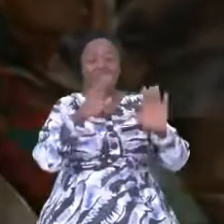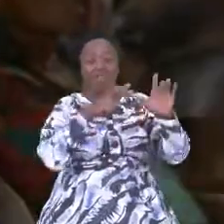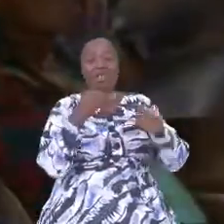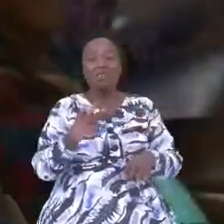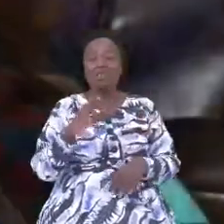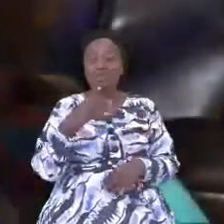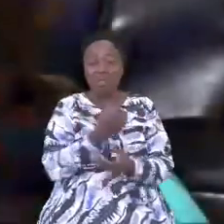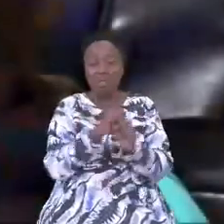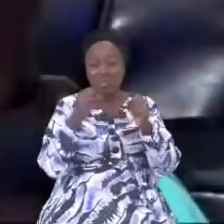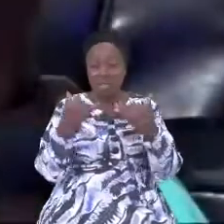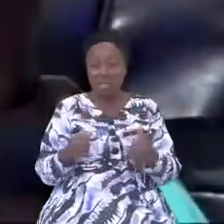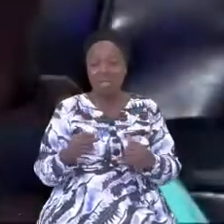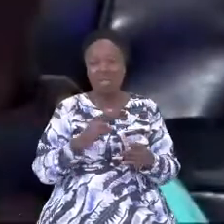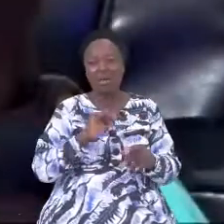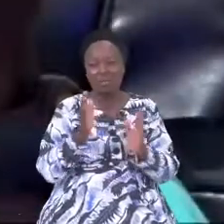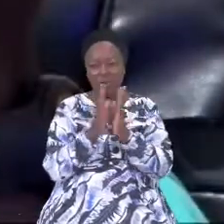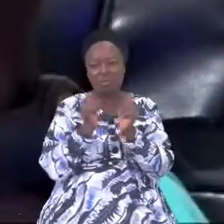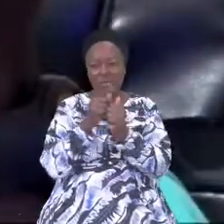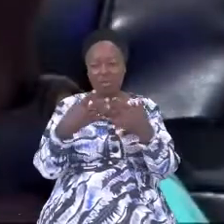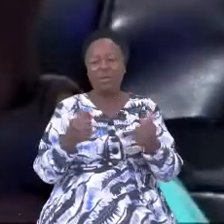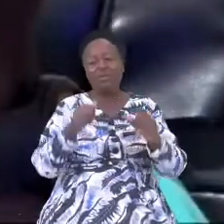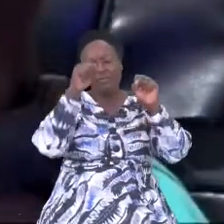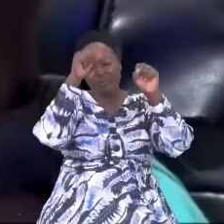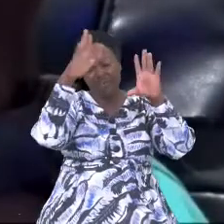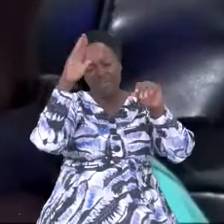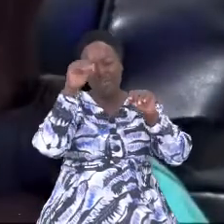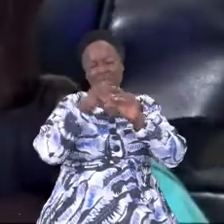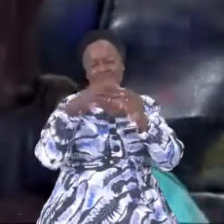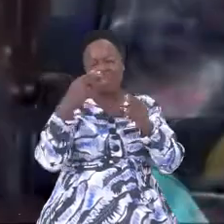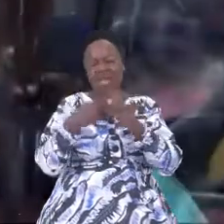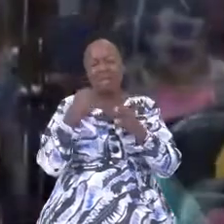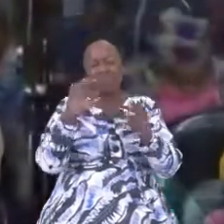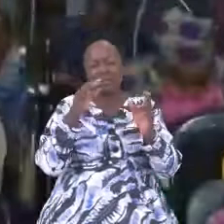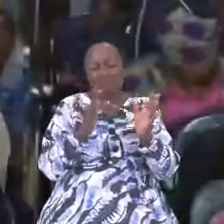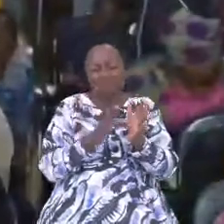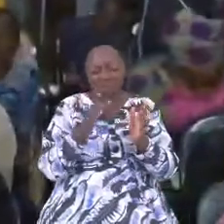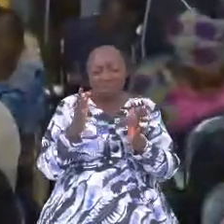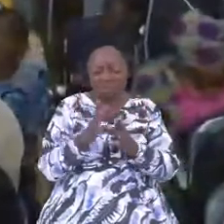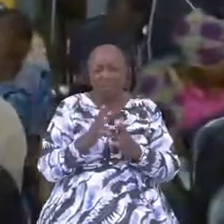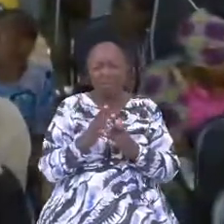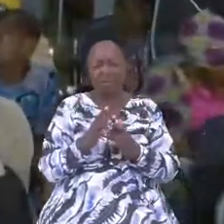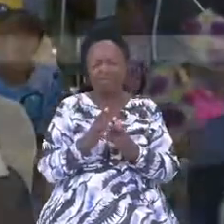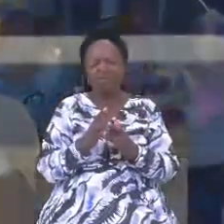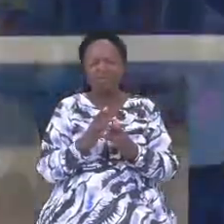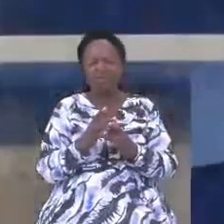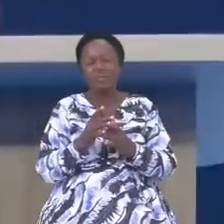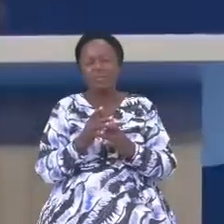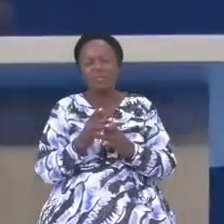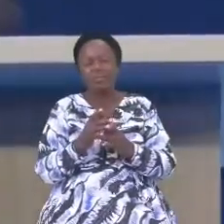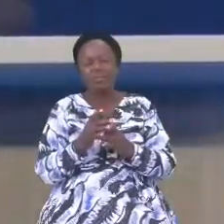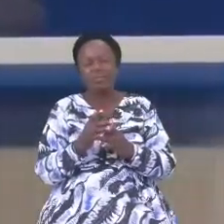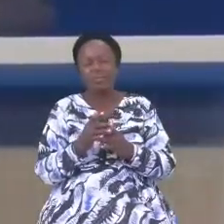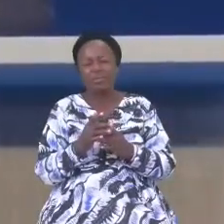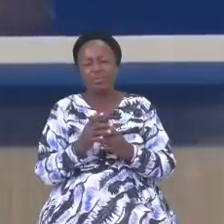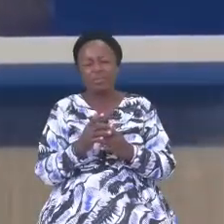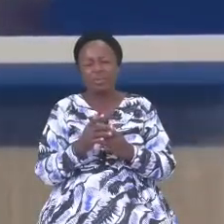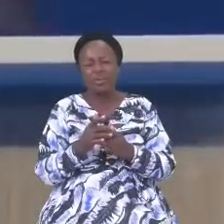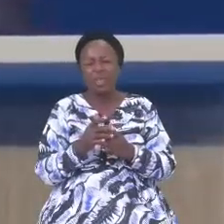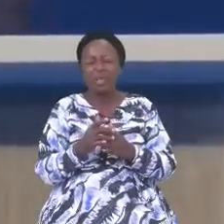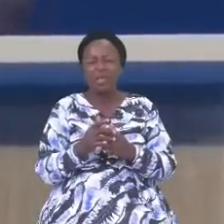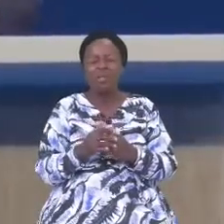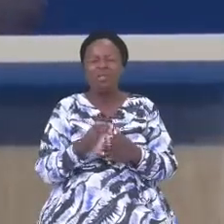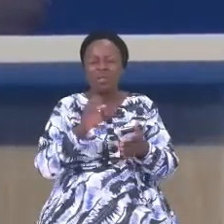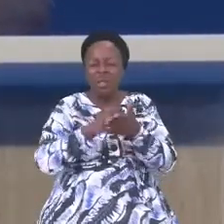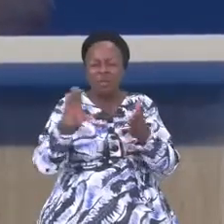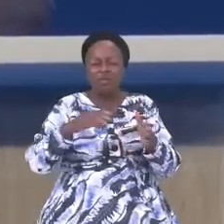I pray with you, Father, in the name of Jesus. I pray for all these who have been convicted of their sins, who